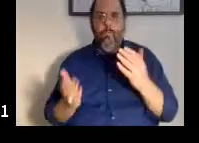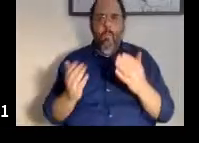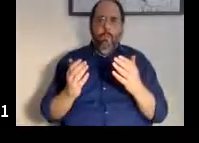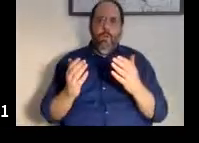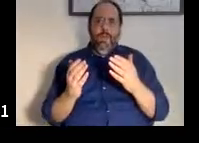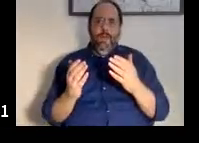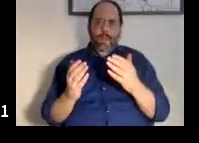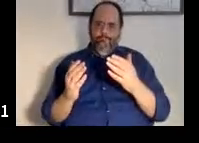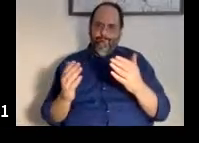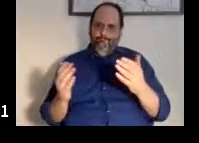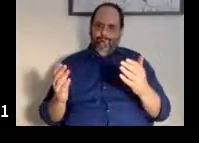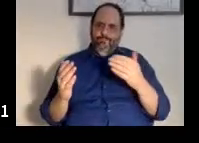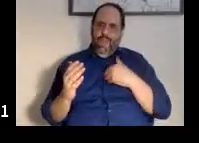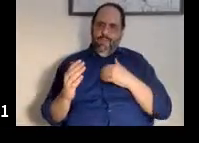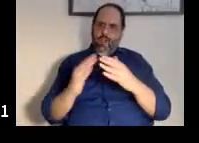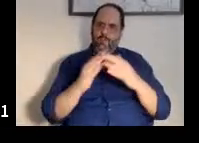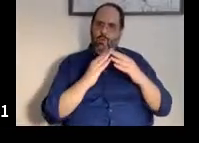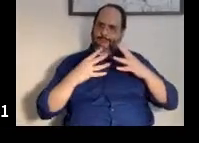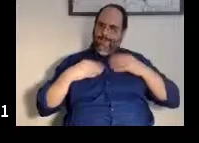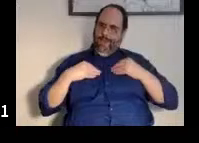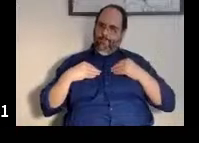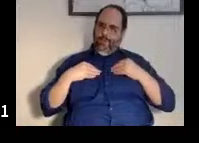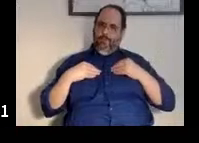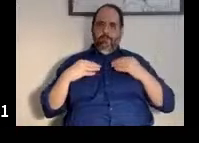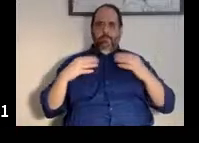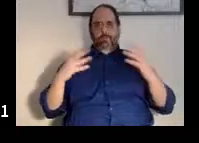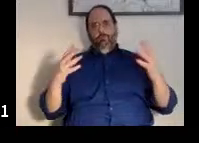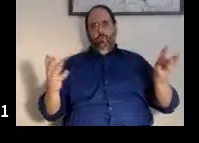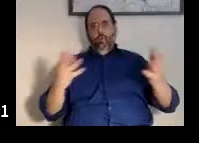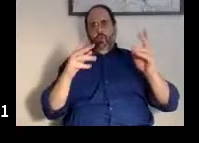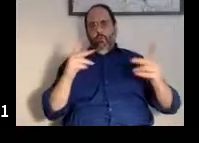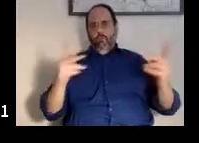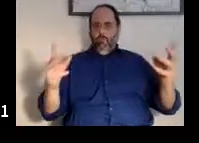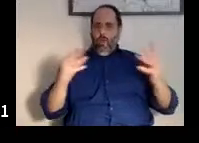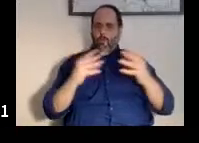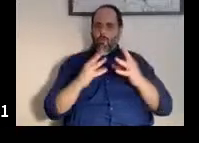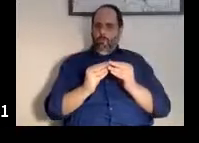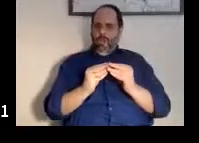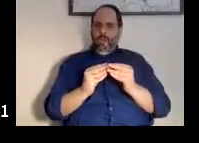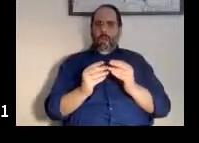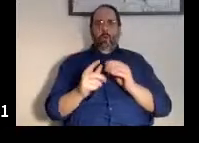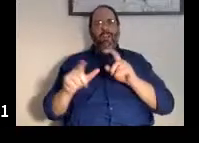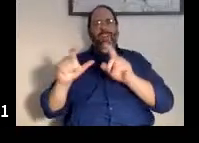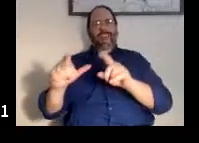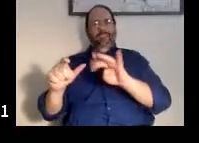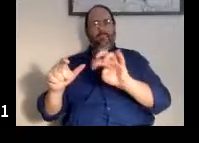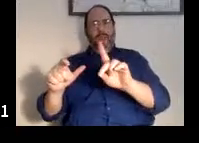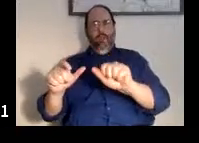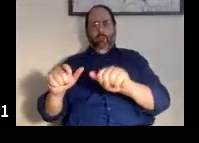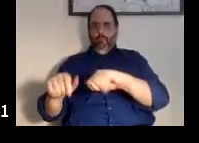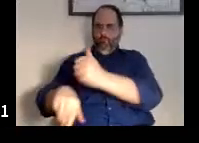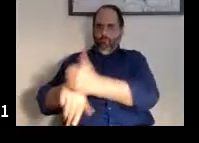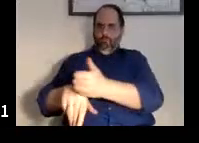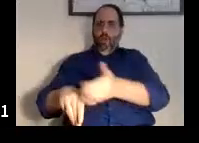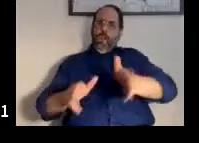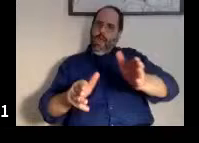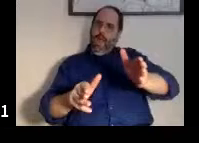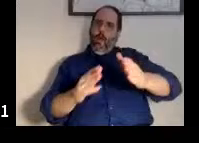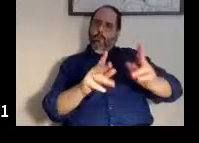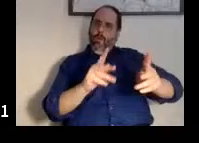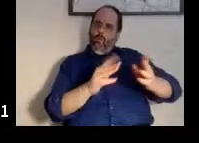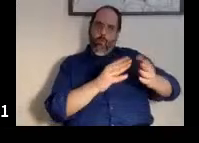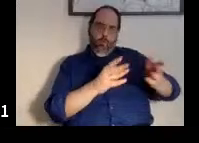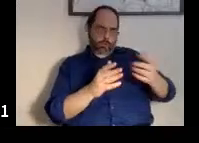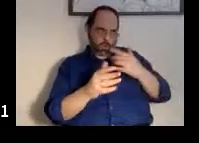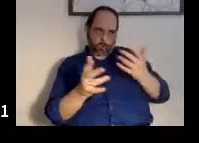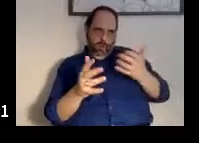a community buy-in on the type of surface you're going to choose. Maybe put up some test beds, maybe give the community a chance to say what's